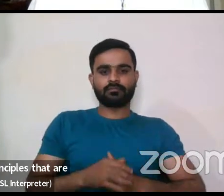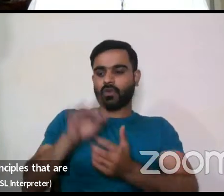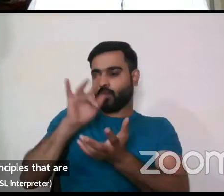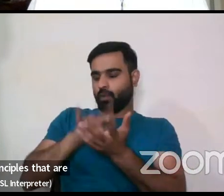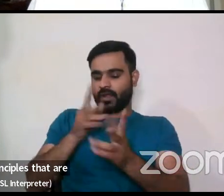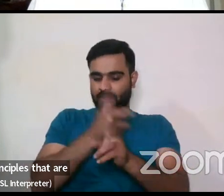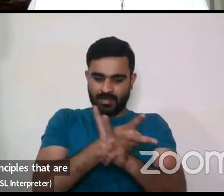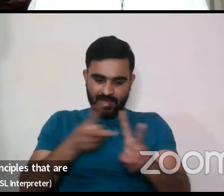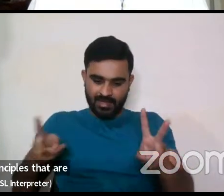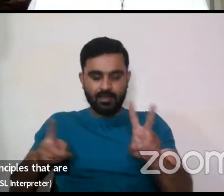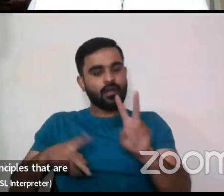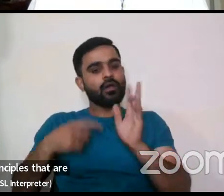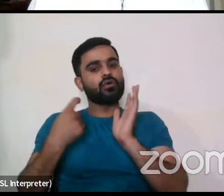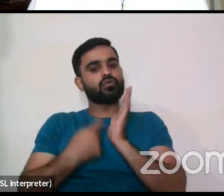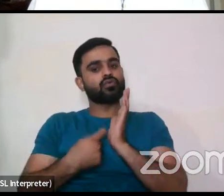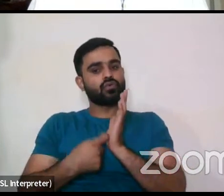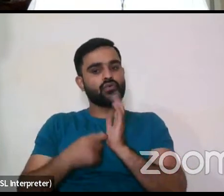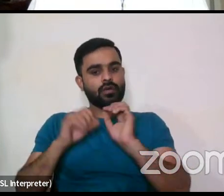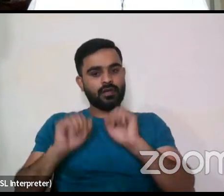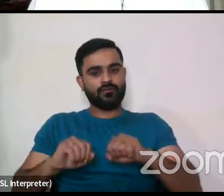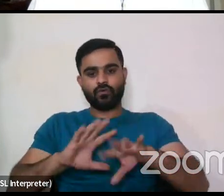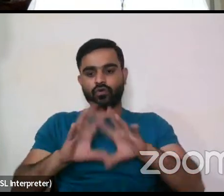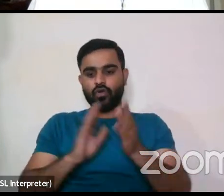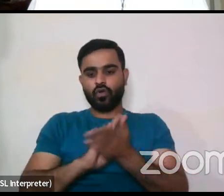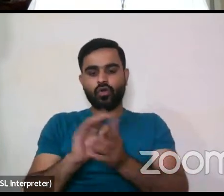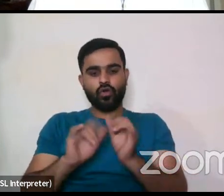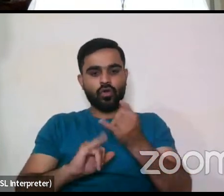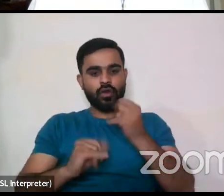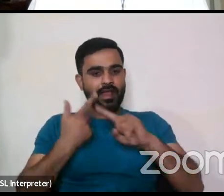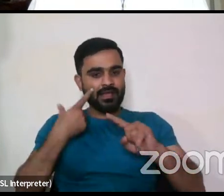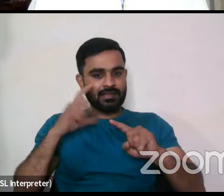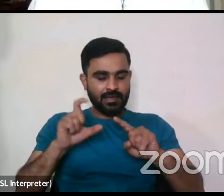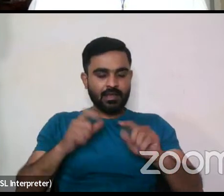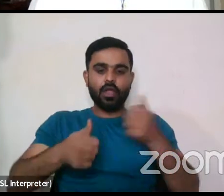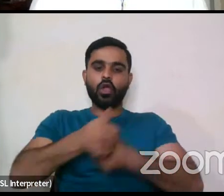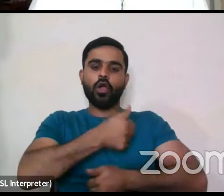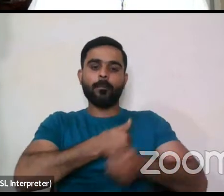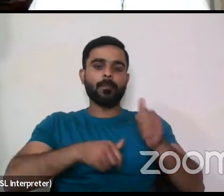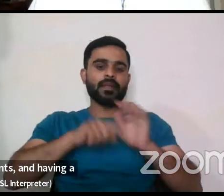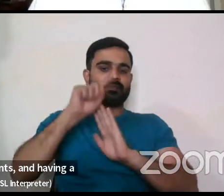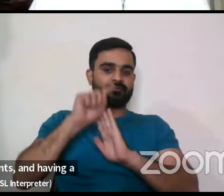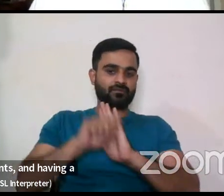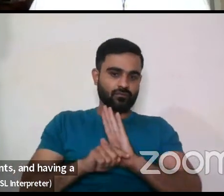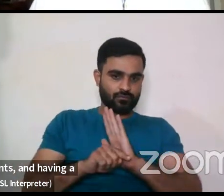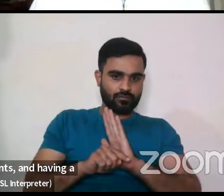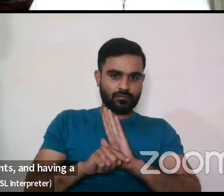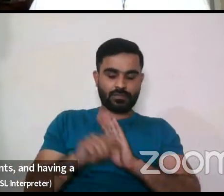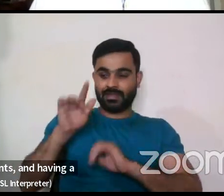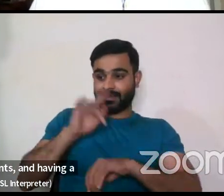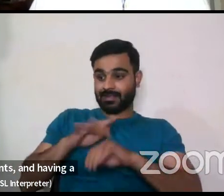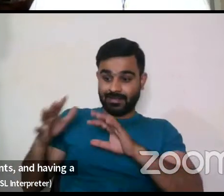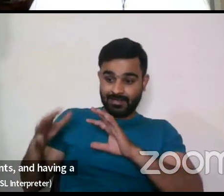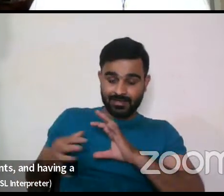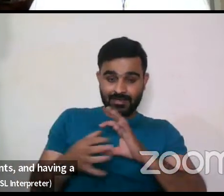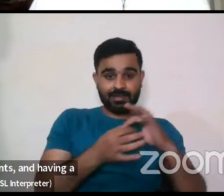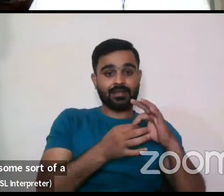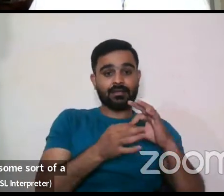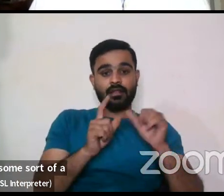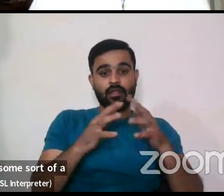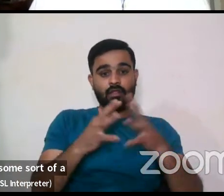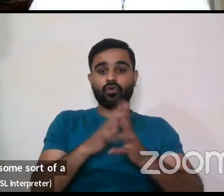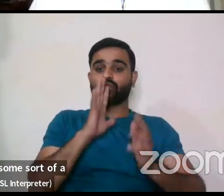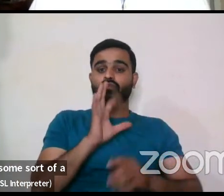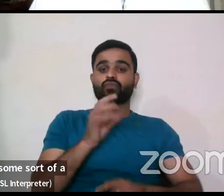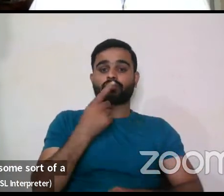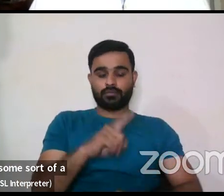various regulatory instruments, and having a holistic competition policy gives us some sort of a sense in terms of how to stitch it all together. Absolutely,